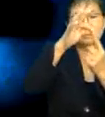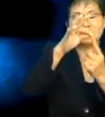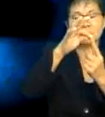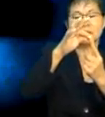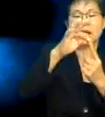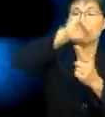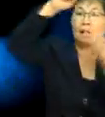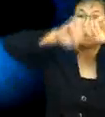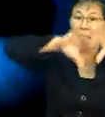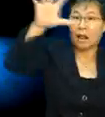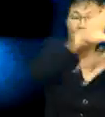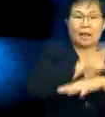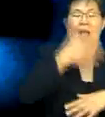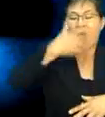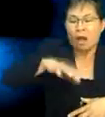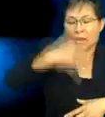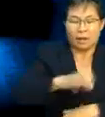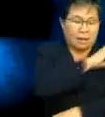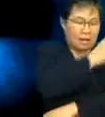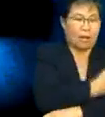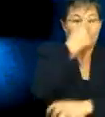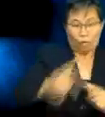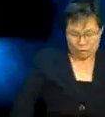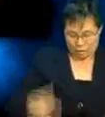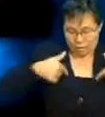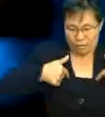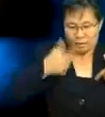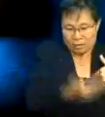and heat energy for living things on Earth.